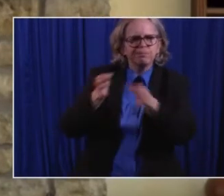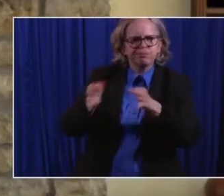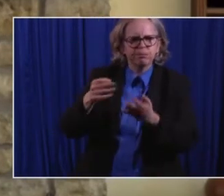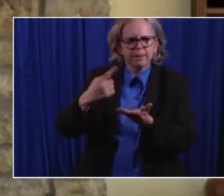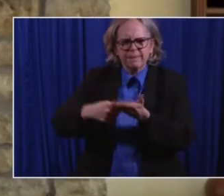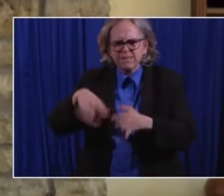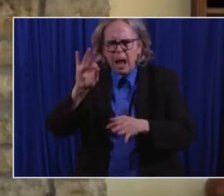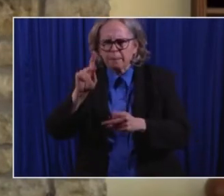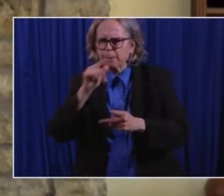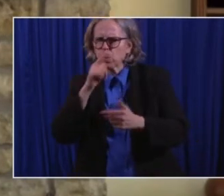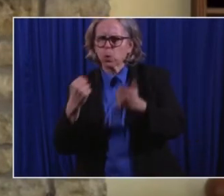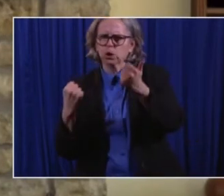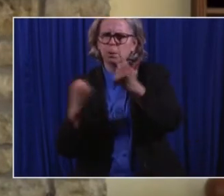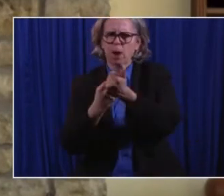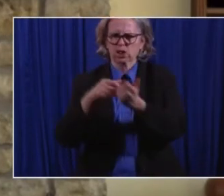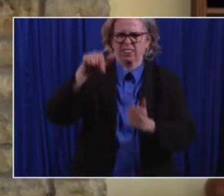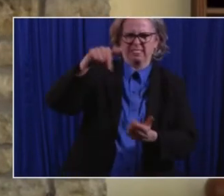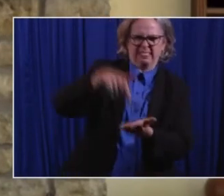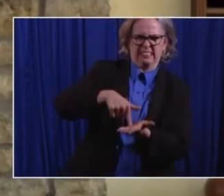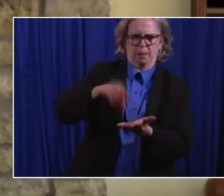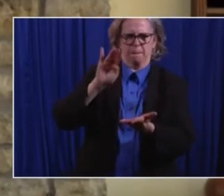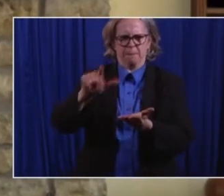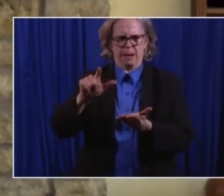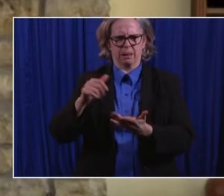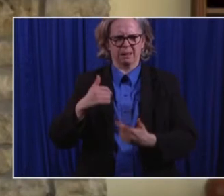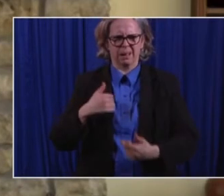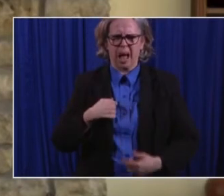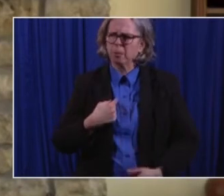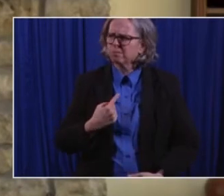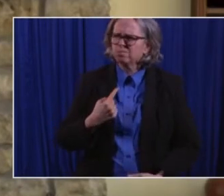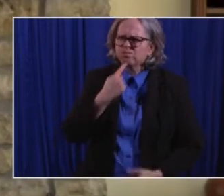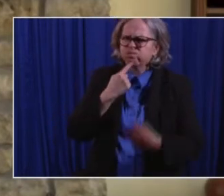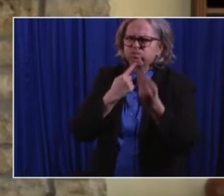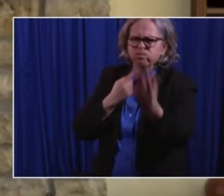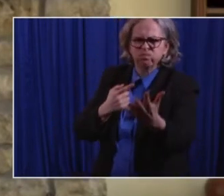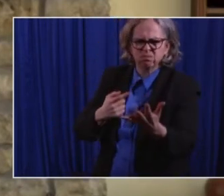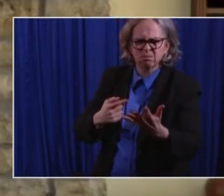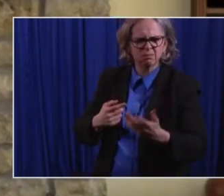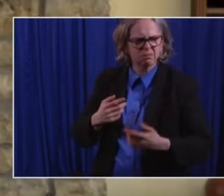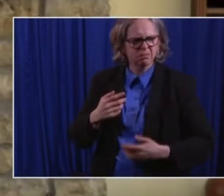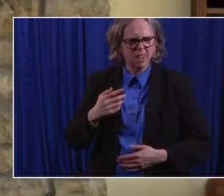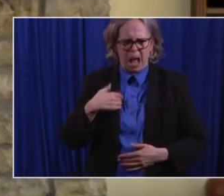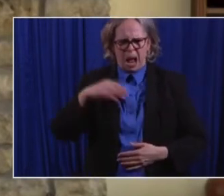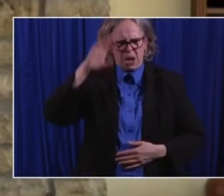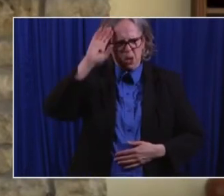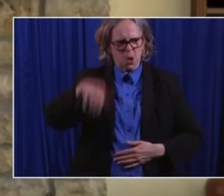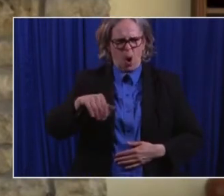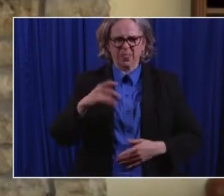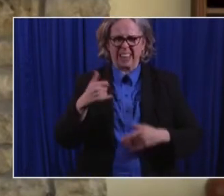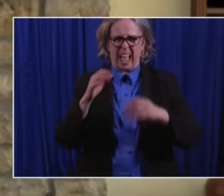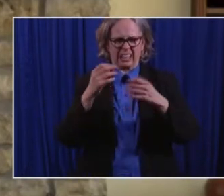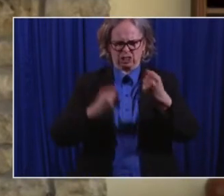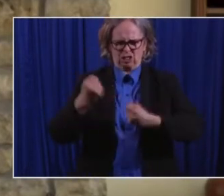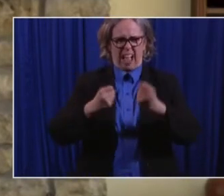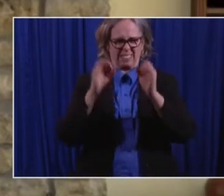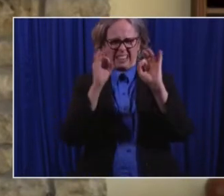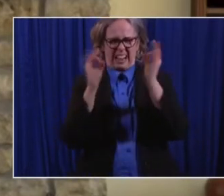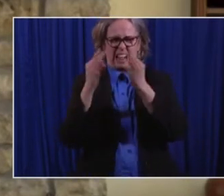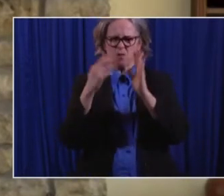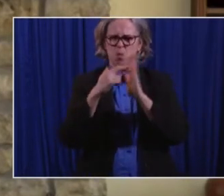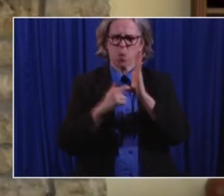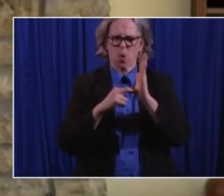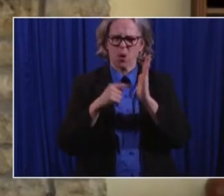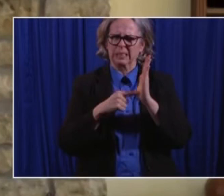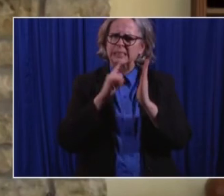disappointed because I know this saves lives, and I know every day we don't have it, we risk more